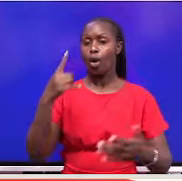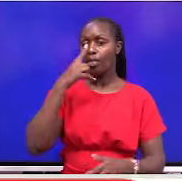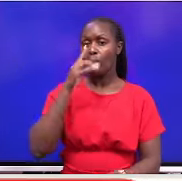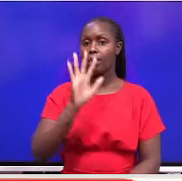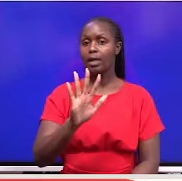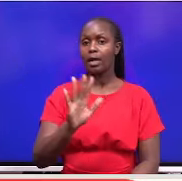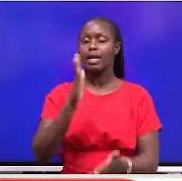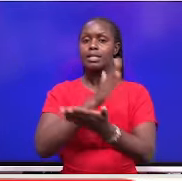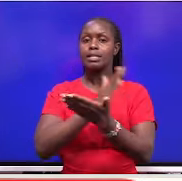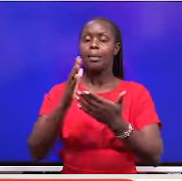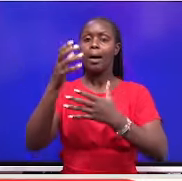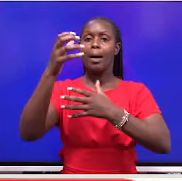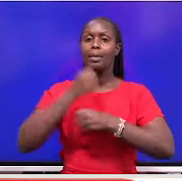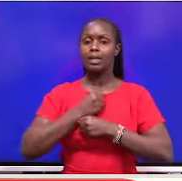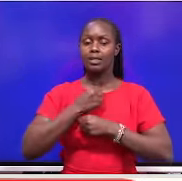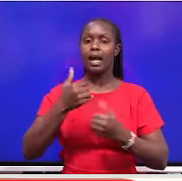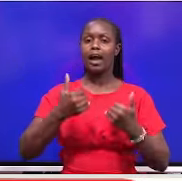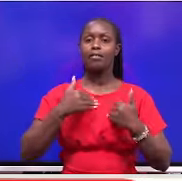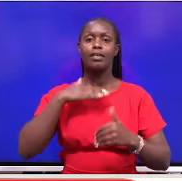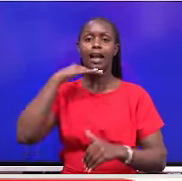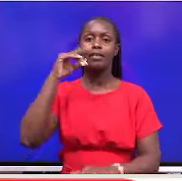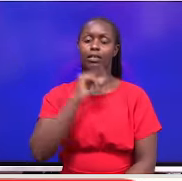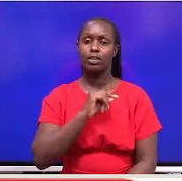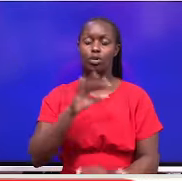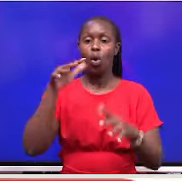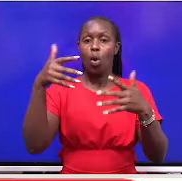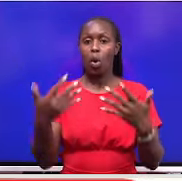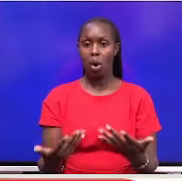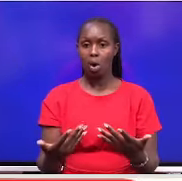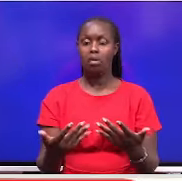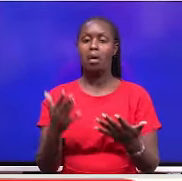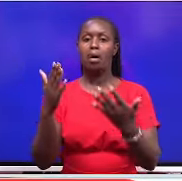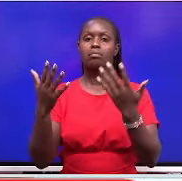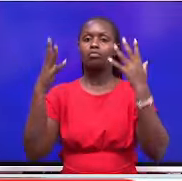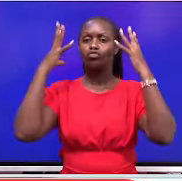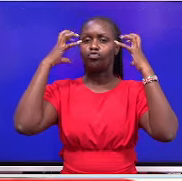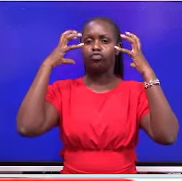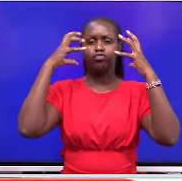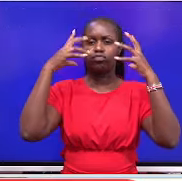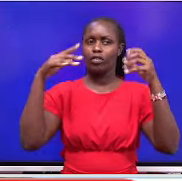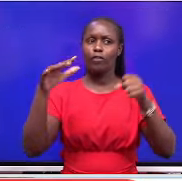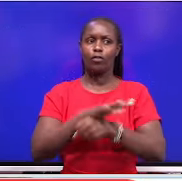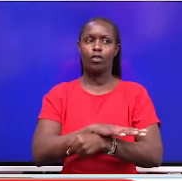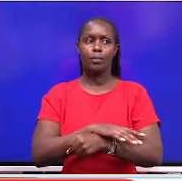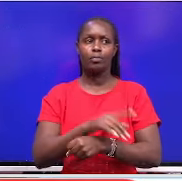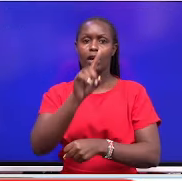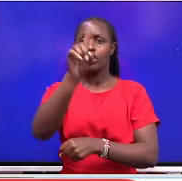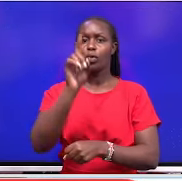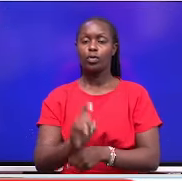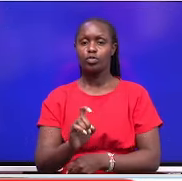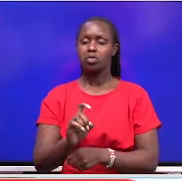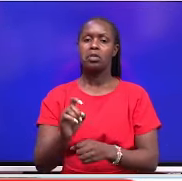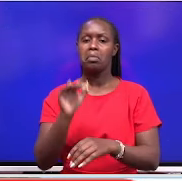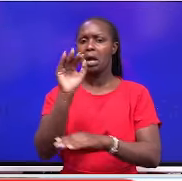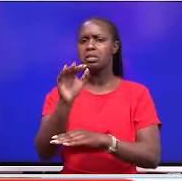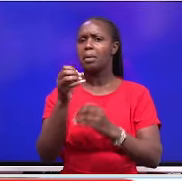abductees have turned up dead or maimed and or badly traumatized. The questions left unanswered by many